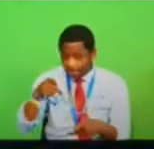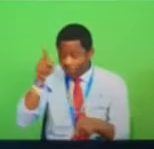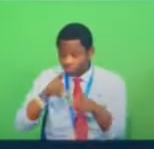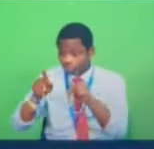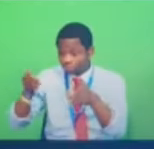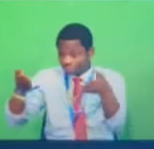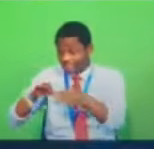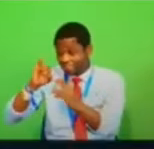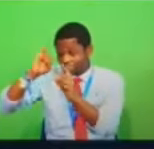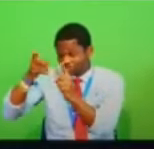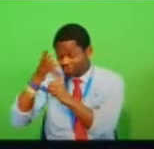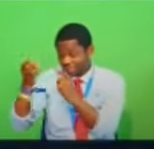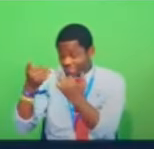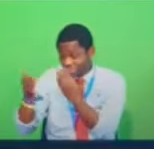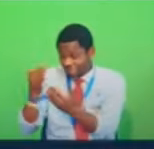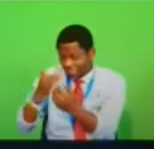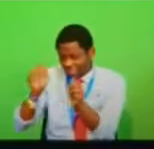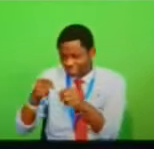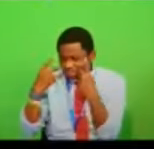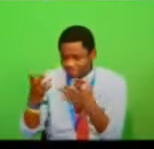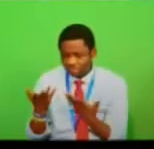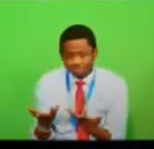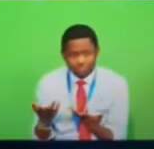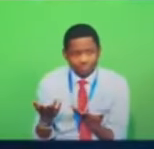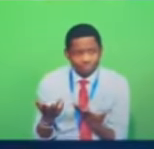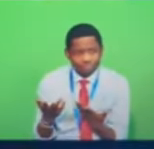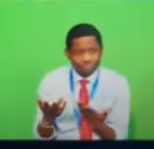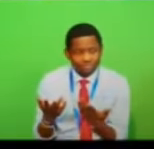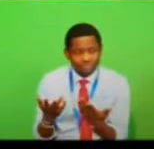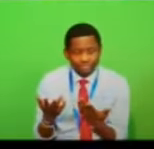artificial intelligence, social media, and all these are